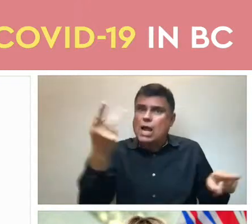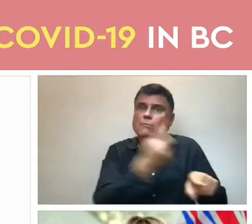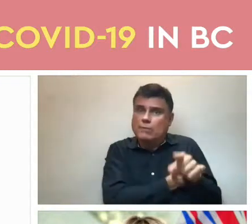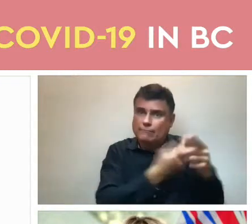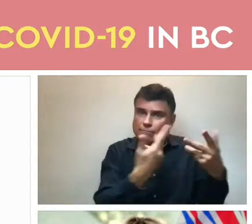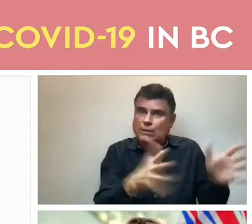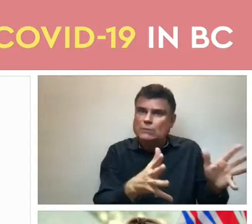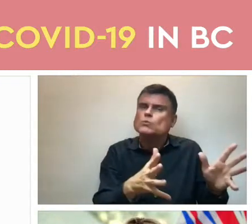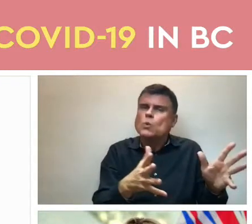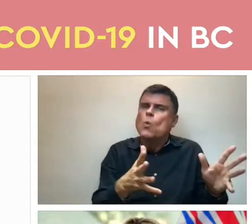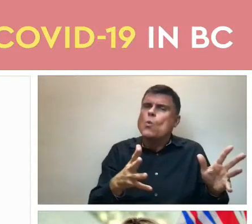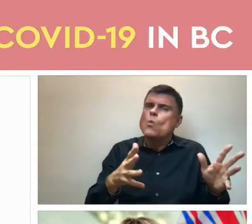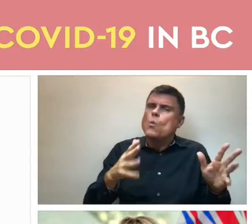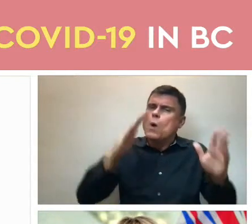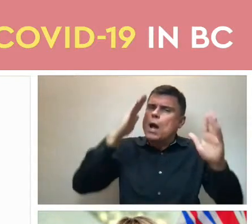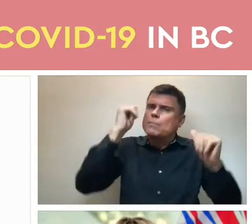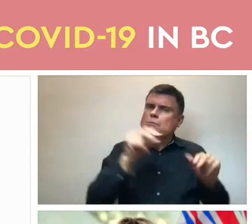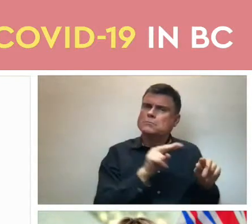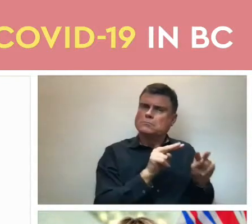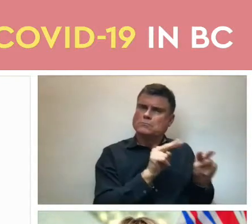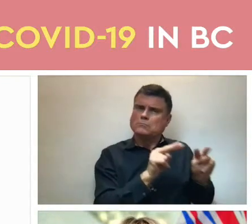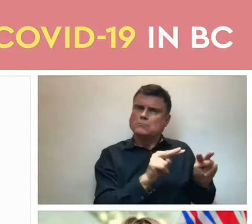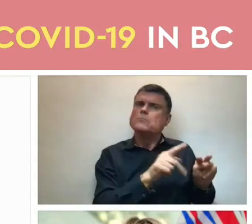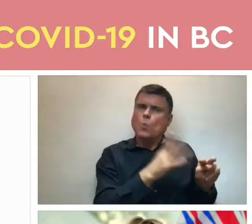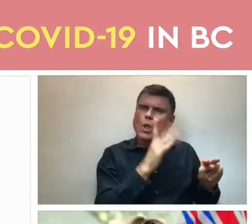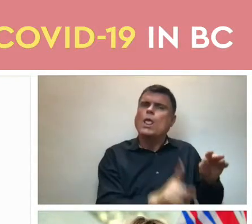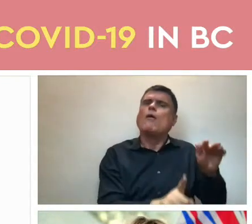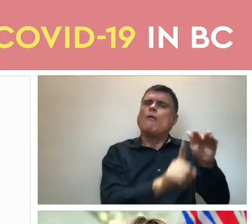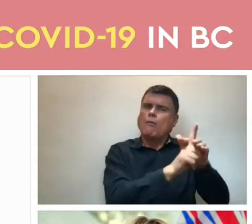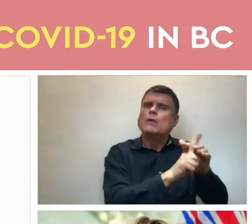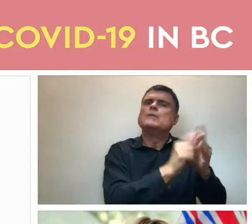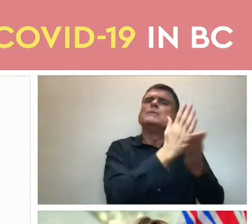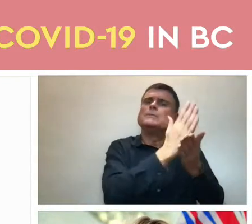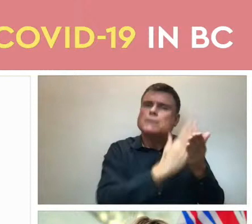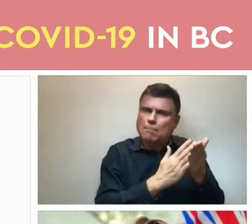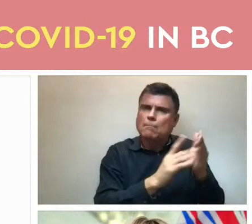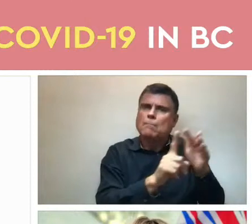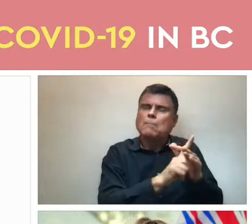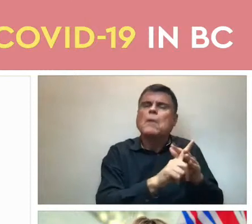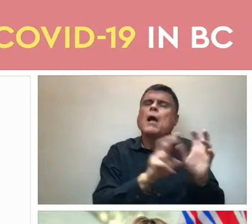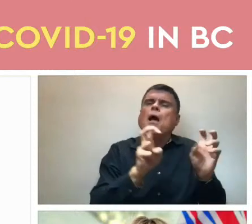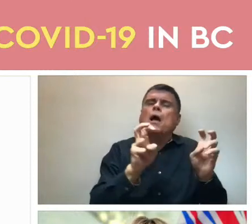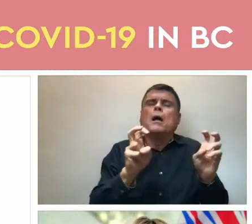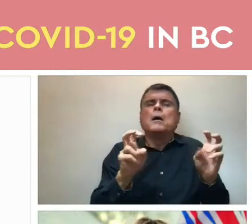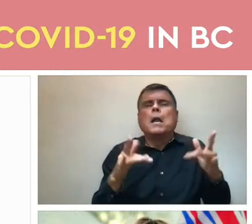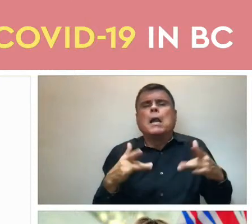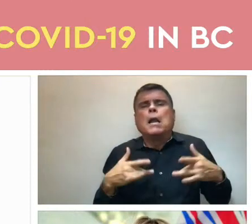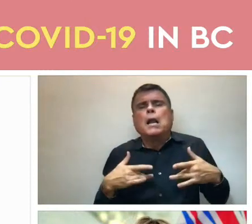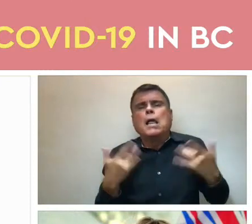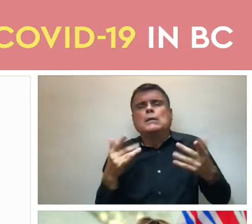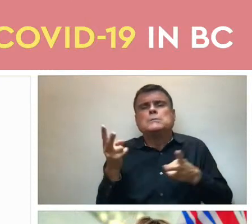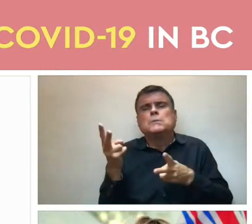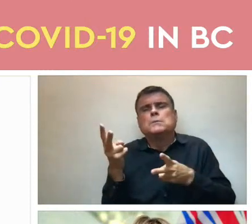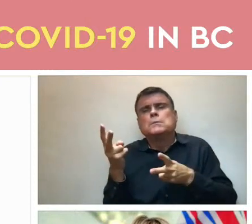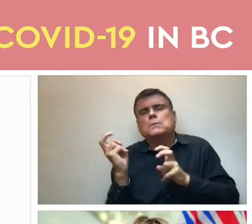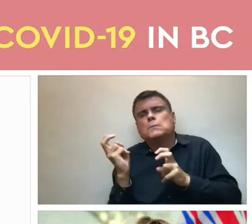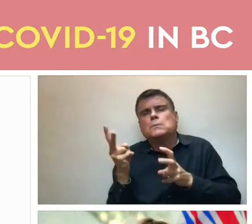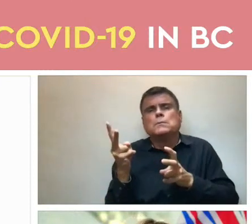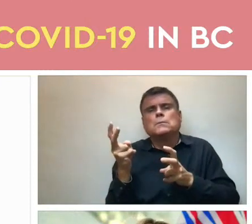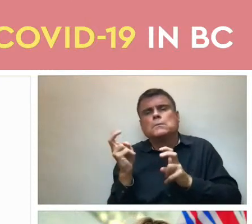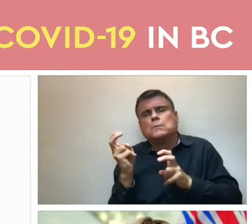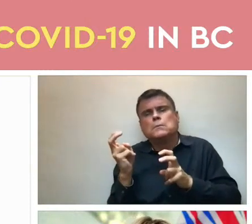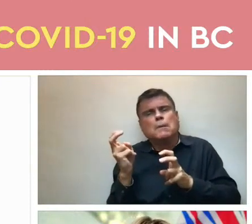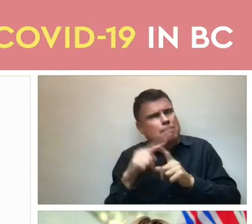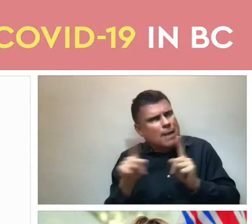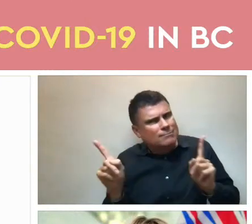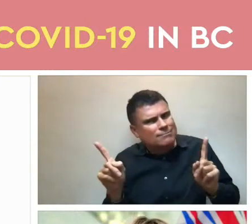expect that we have so far seen very mild illness in most people, although it is not innocuous. There